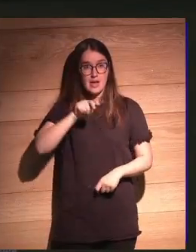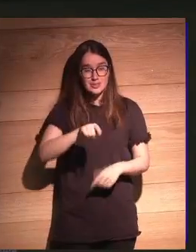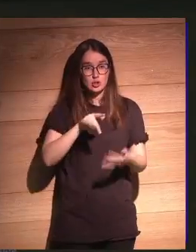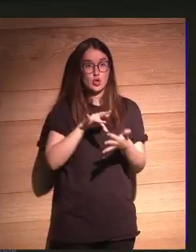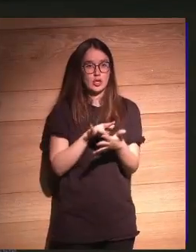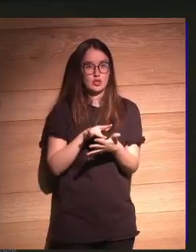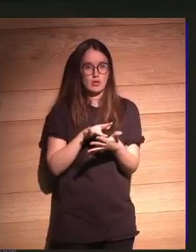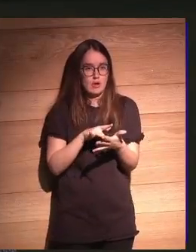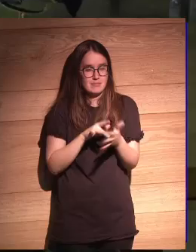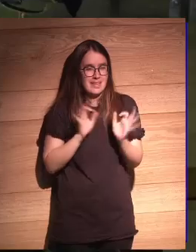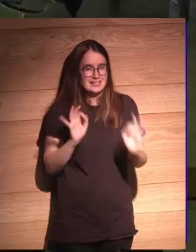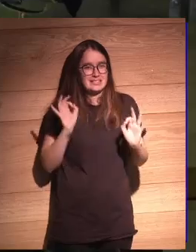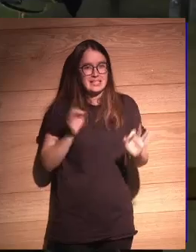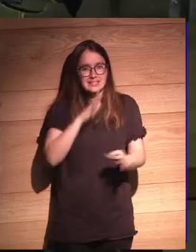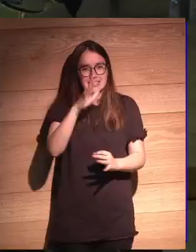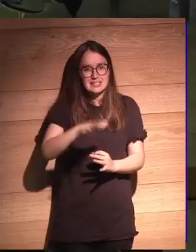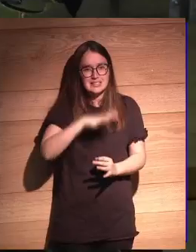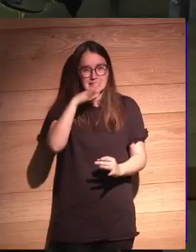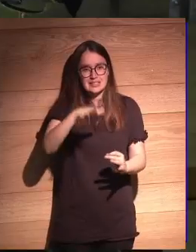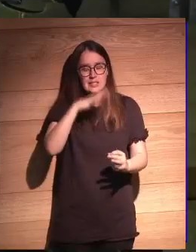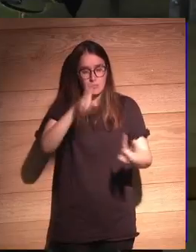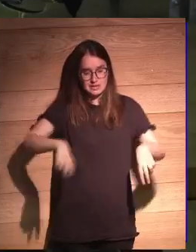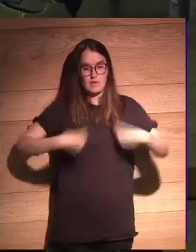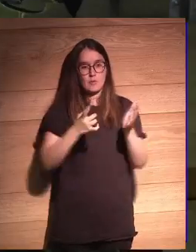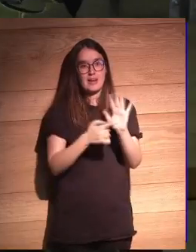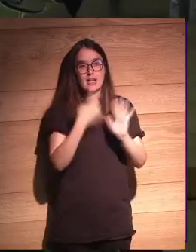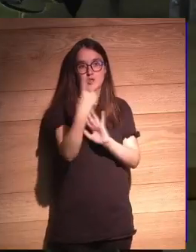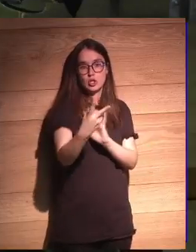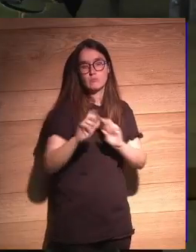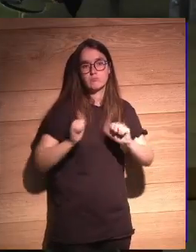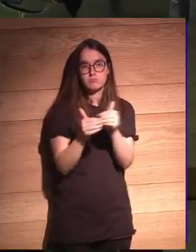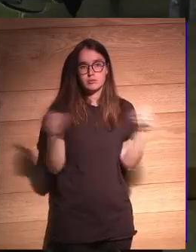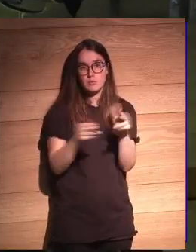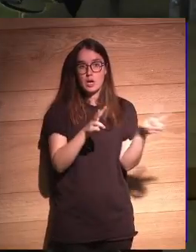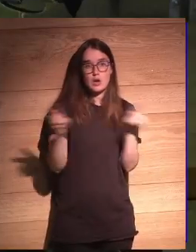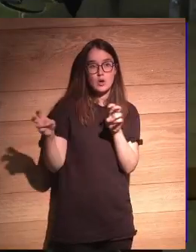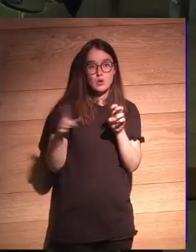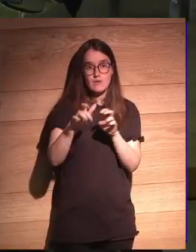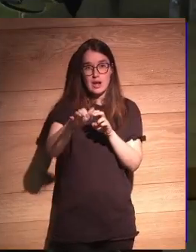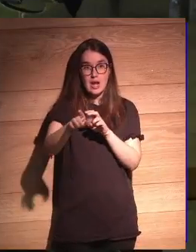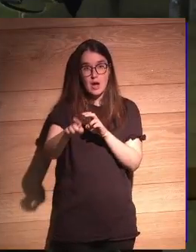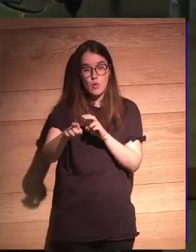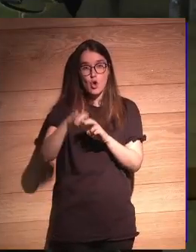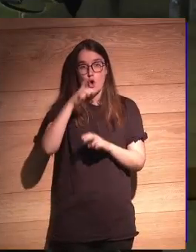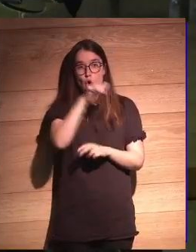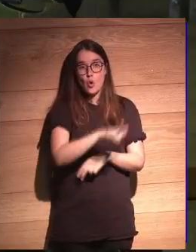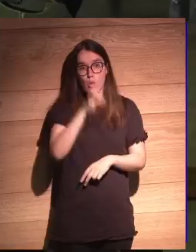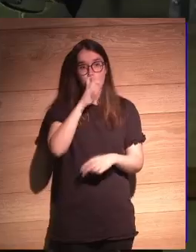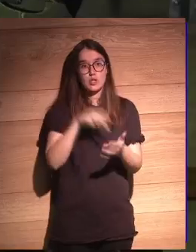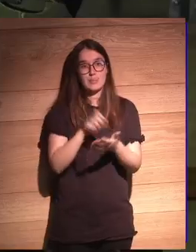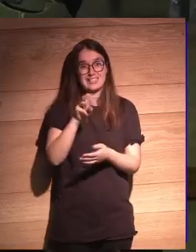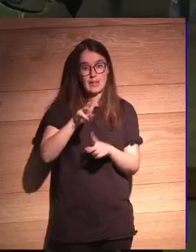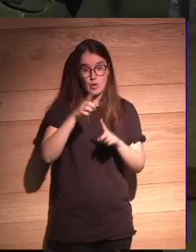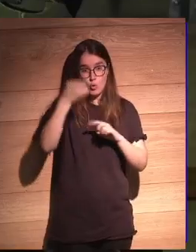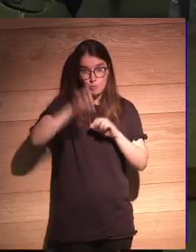country. And that's what was from a handbook. So we reform both laws. We get the new law